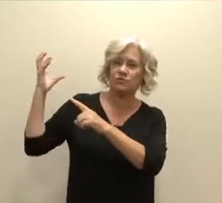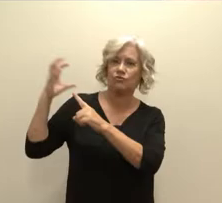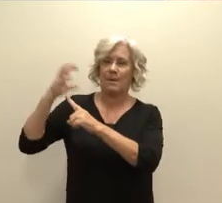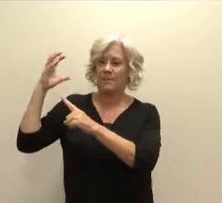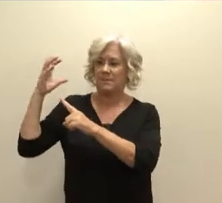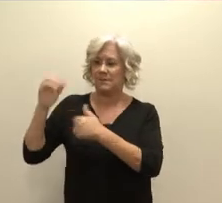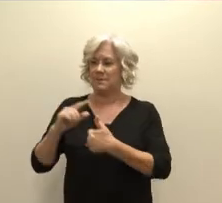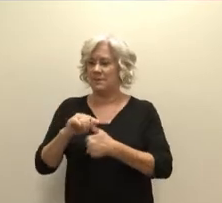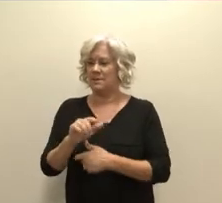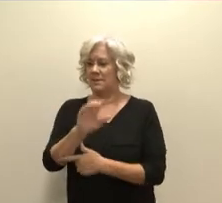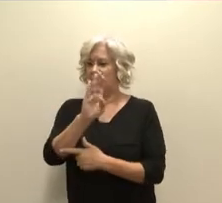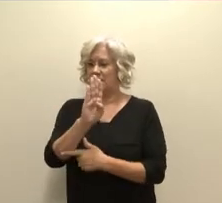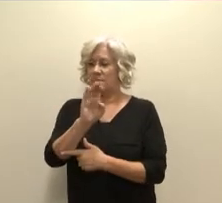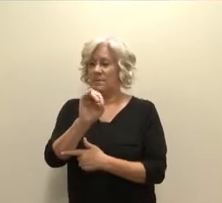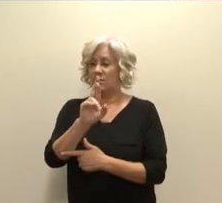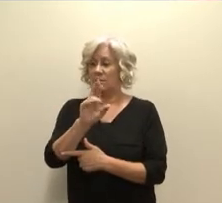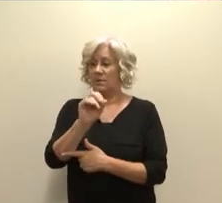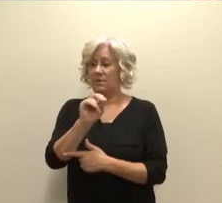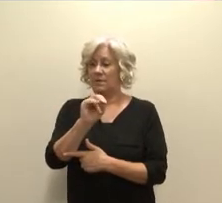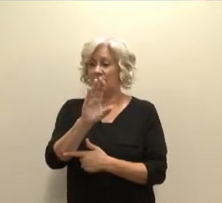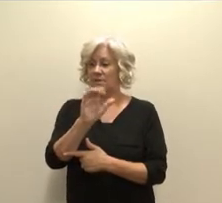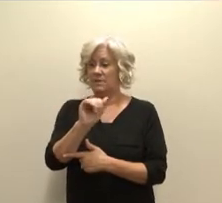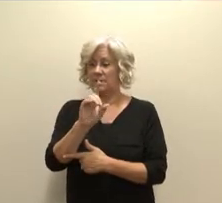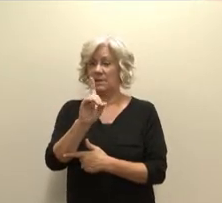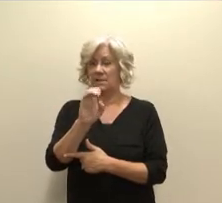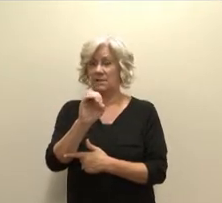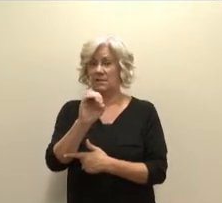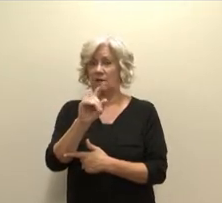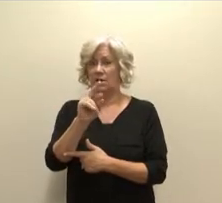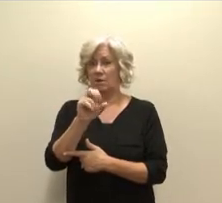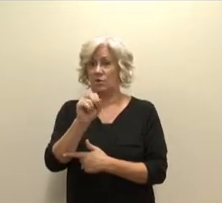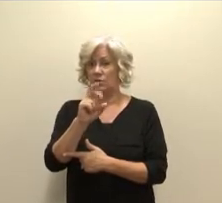De Los Rios, a current senior at University.